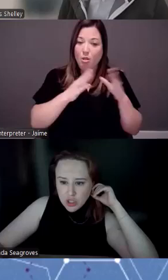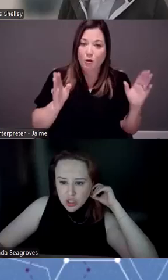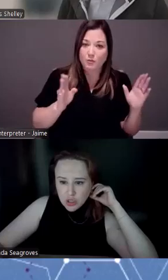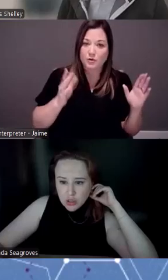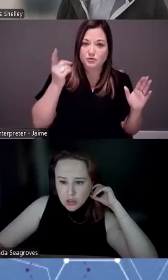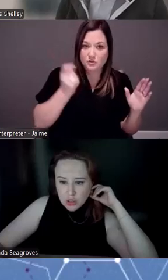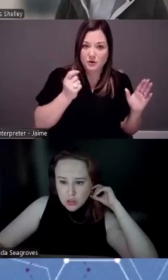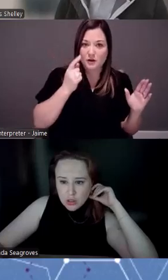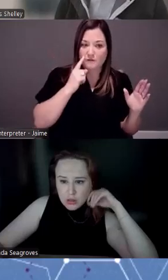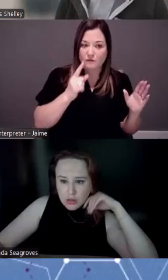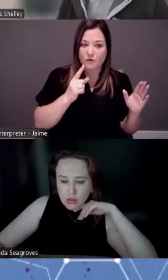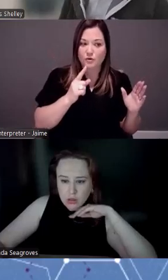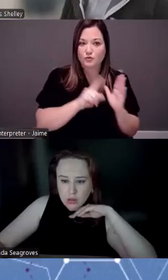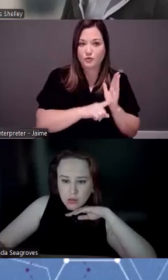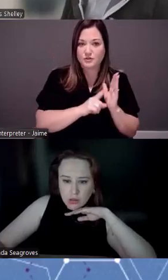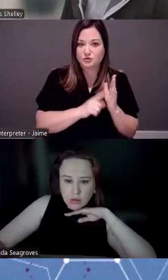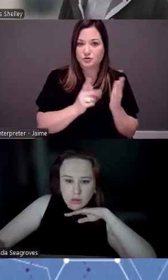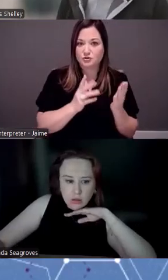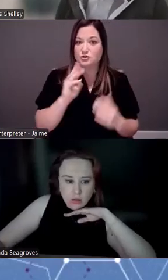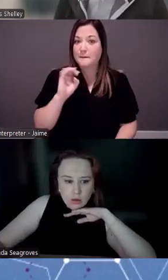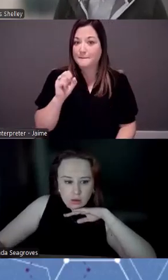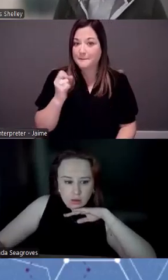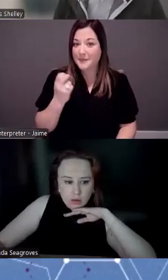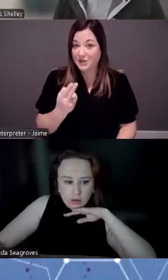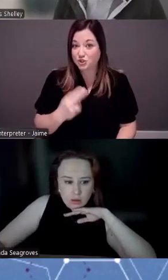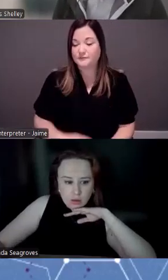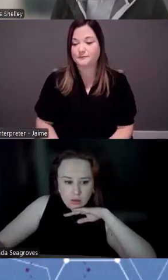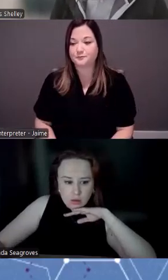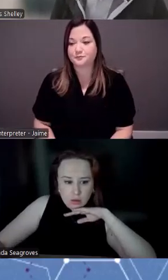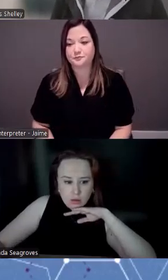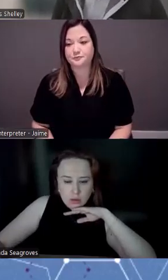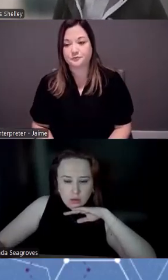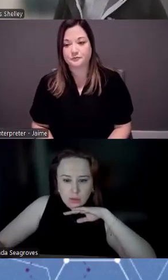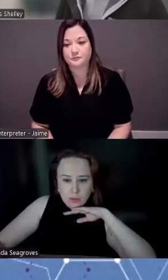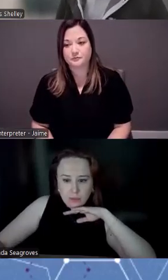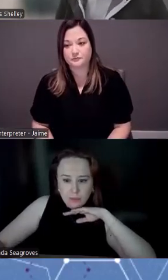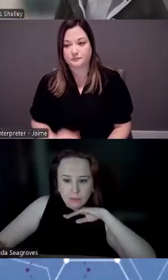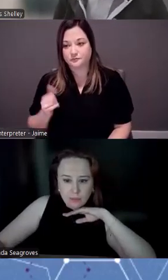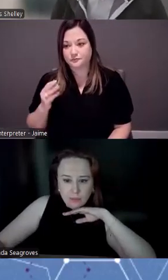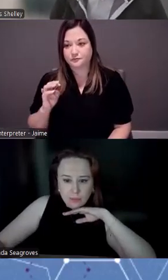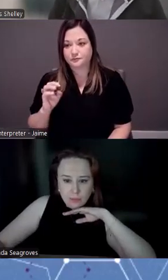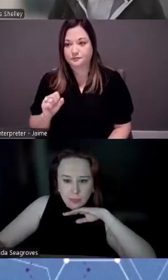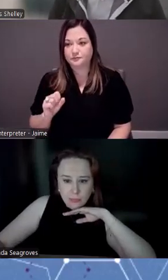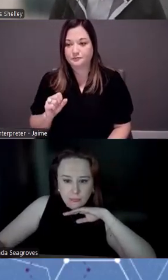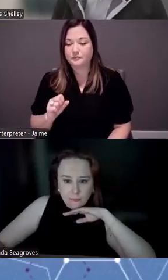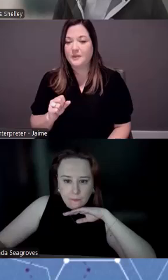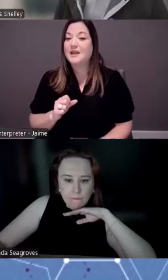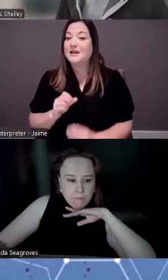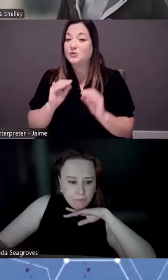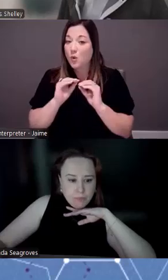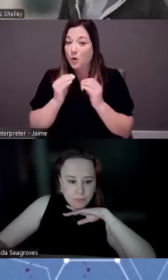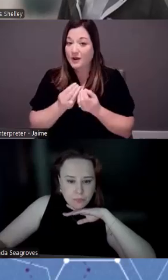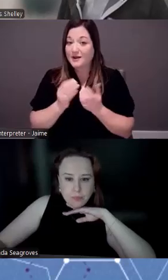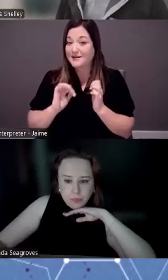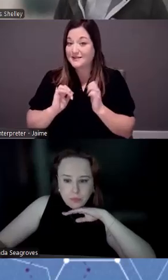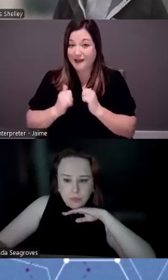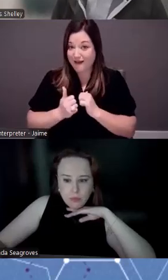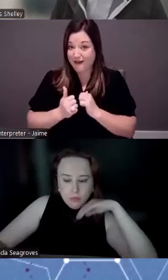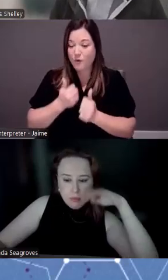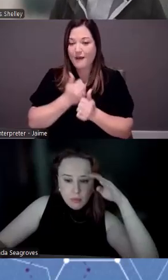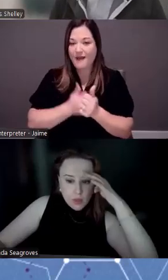Research Mesh? Yeah, it's organized by every single unique instance. So